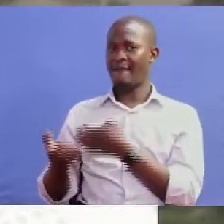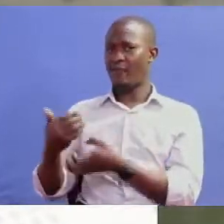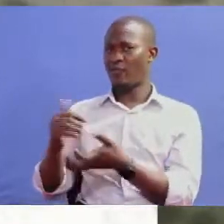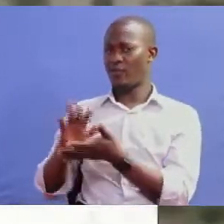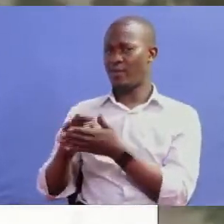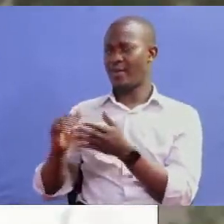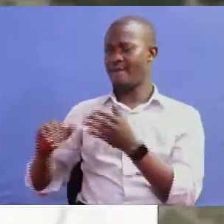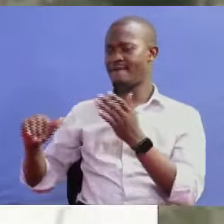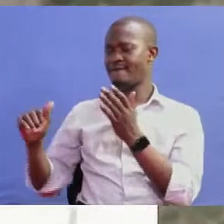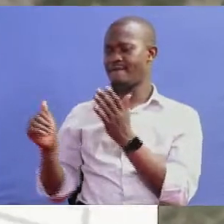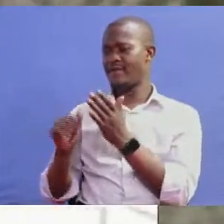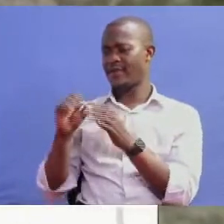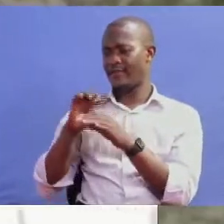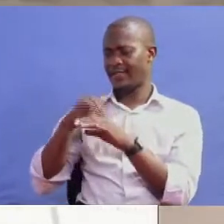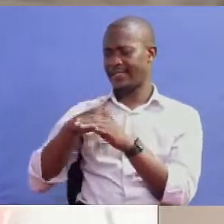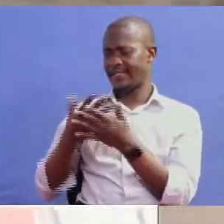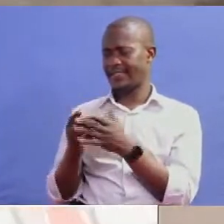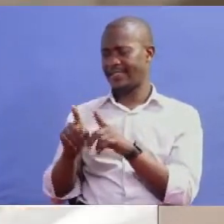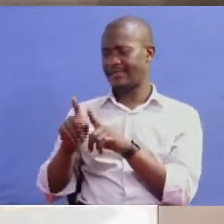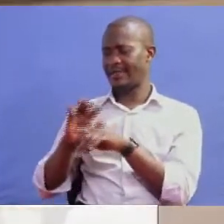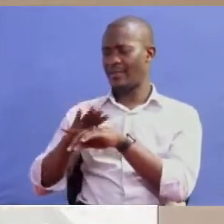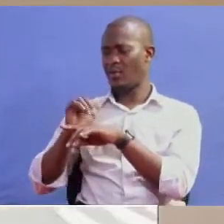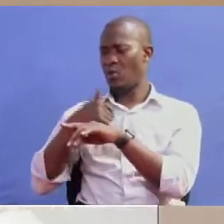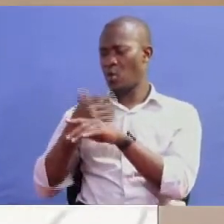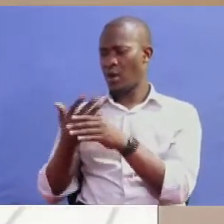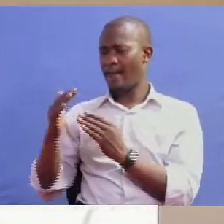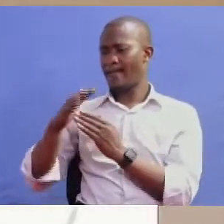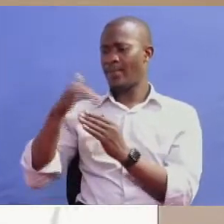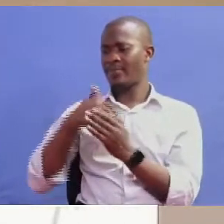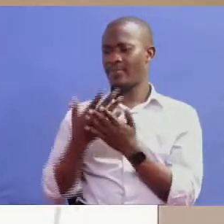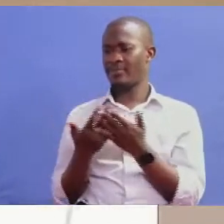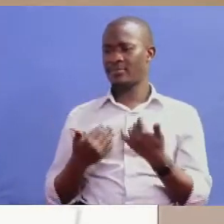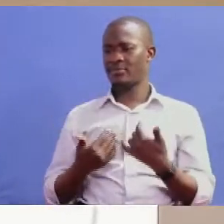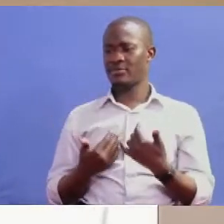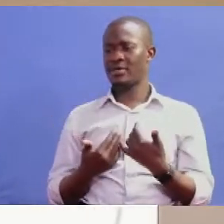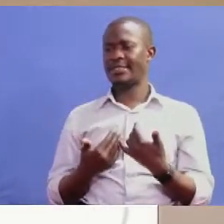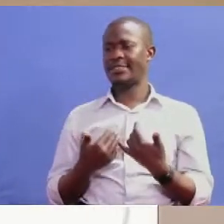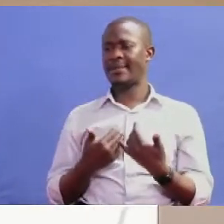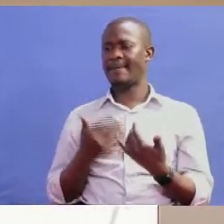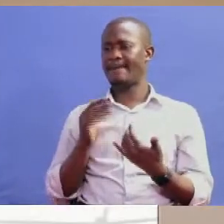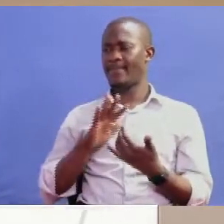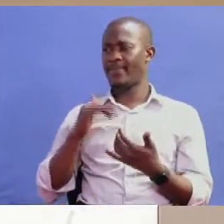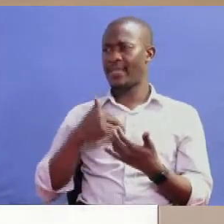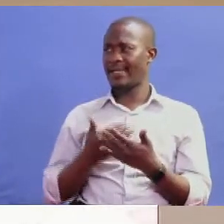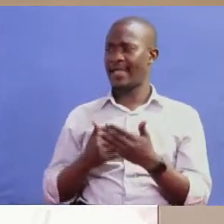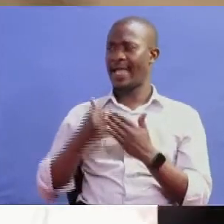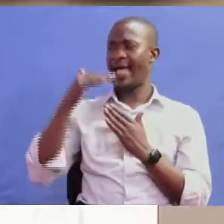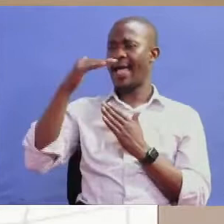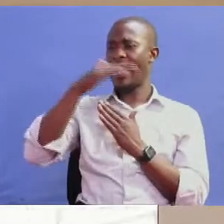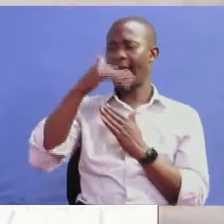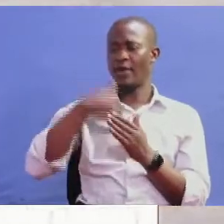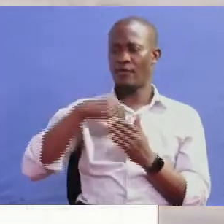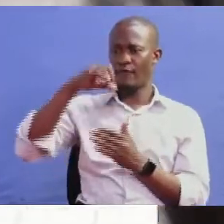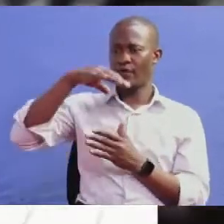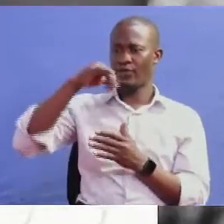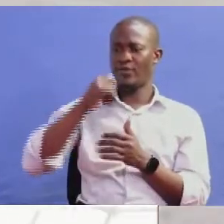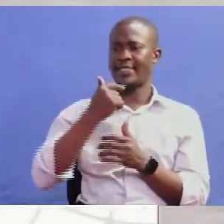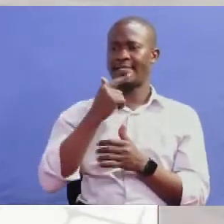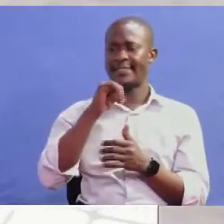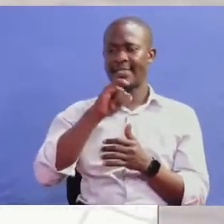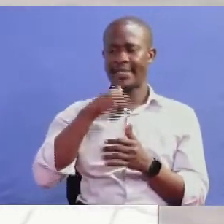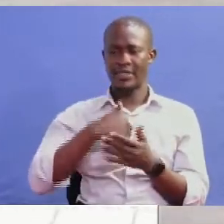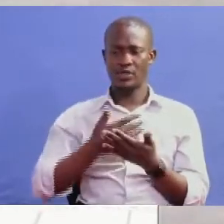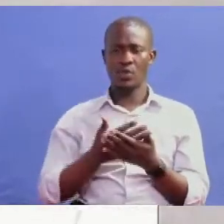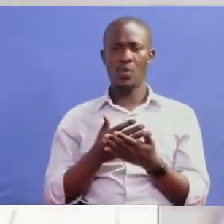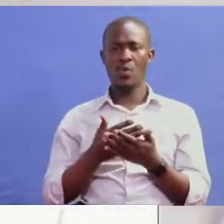to droughts and floods. He also calls upon county residents to brace up themselves ahead of the El Nino rains, which he says will